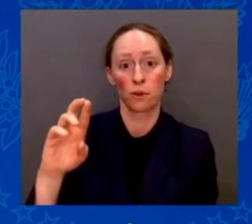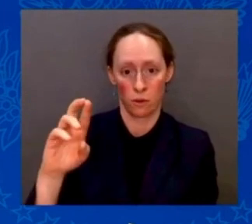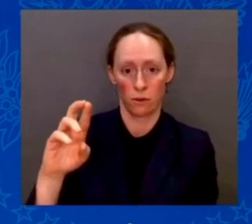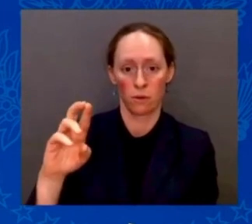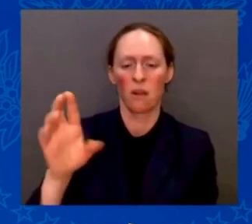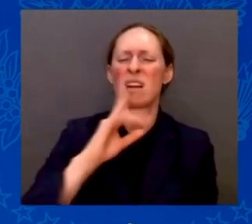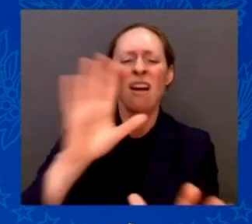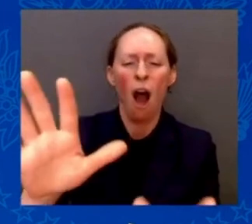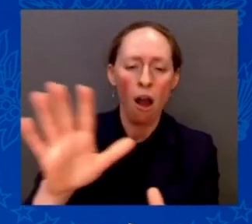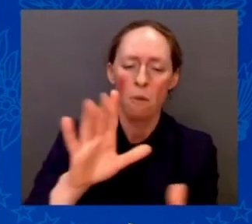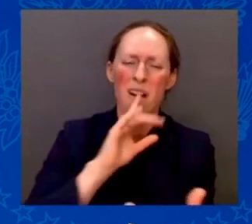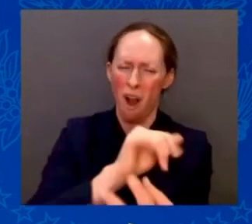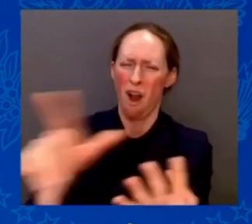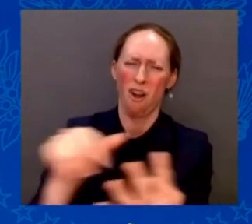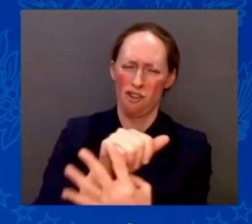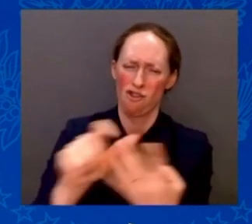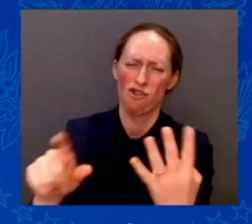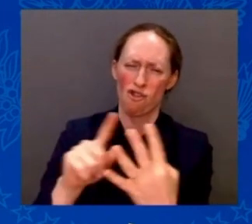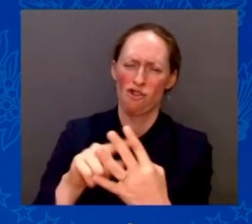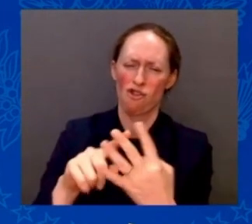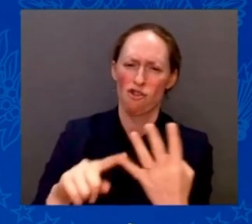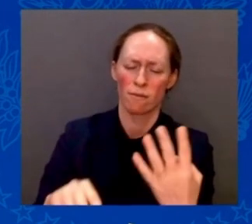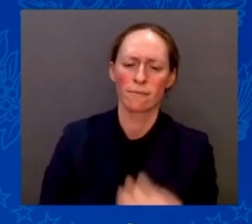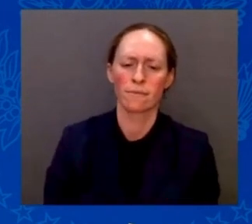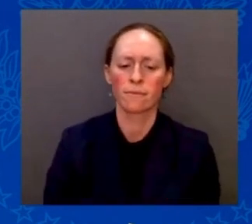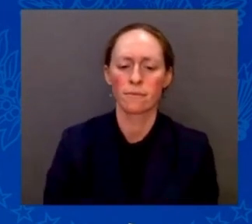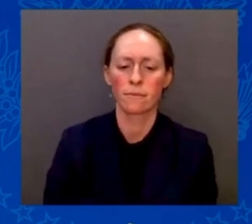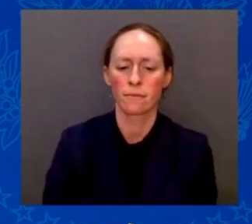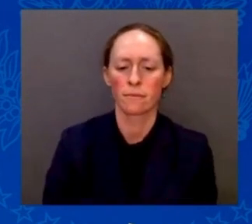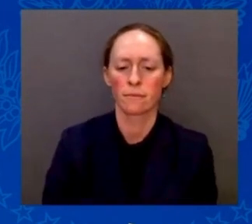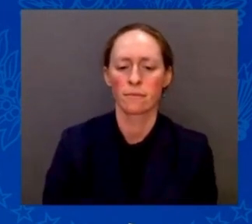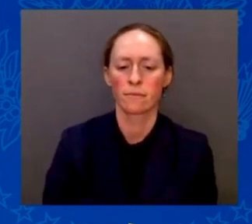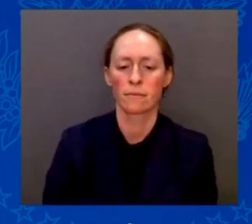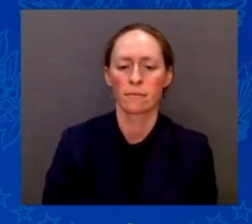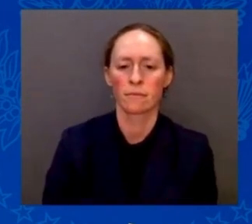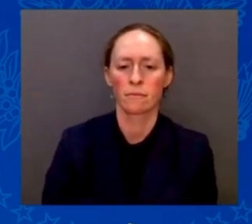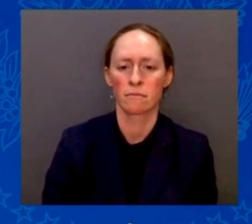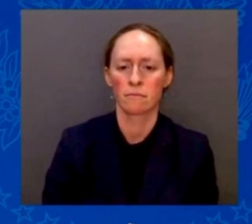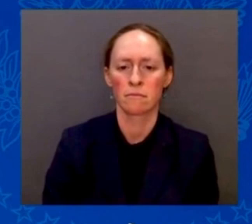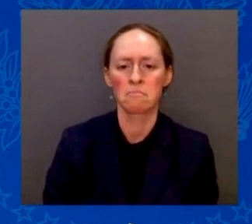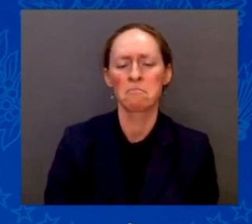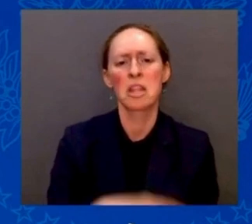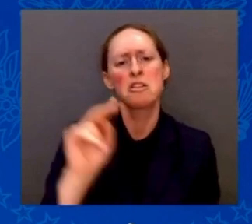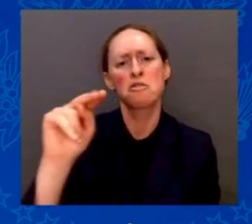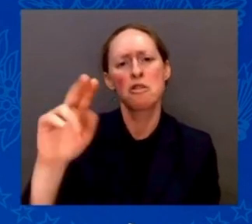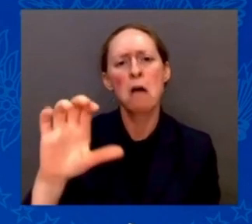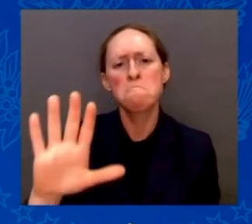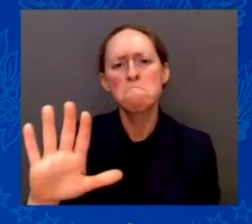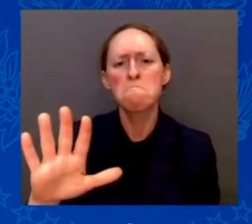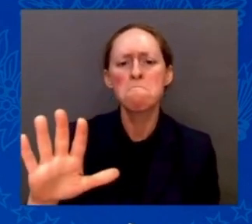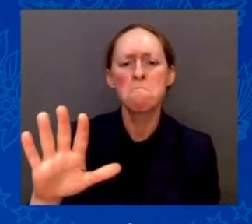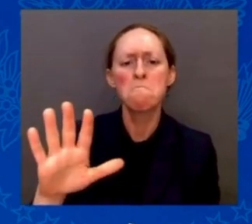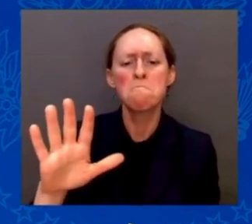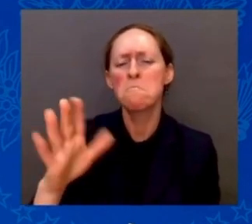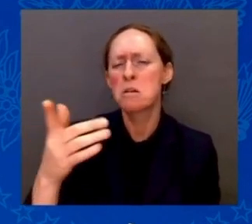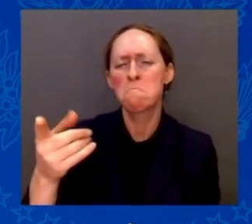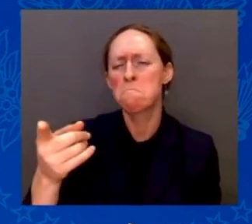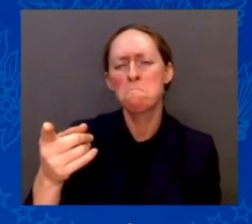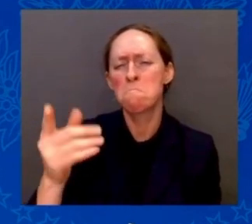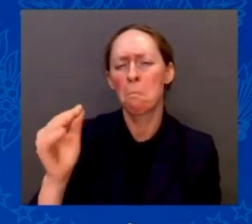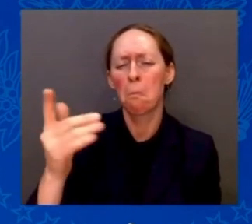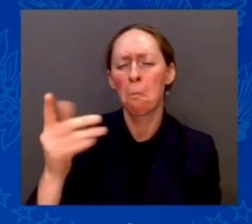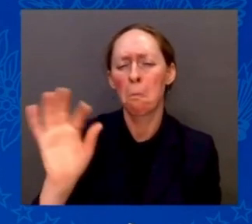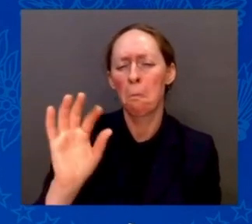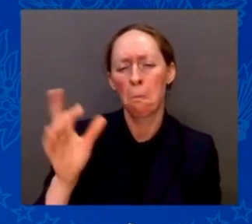mean, he is the least likely to have the most impact occurring on his shores. But it's a